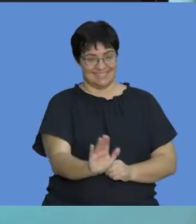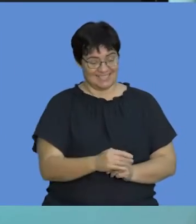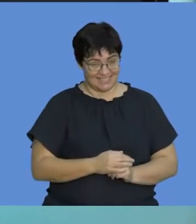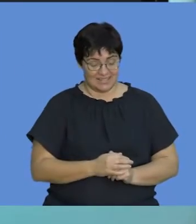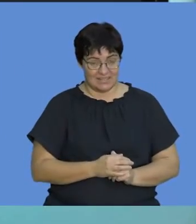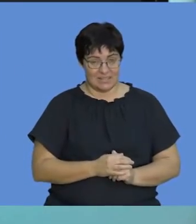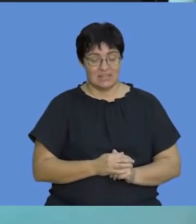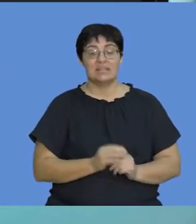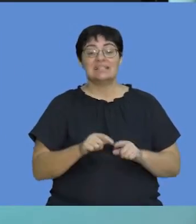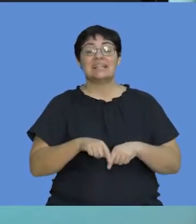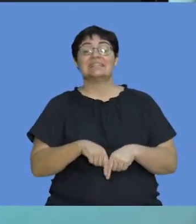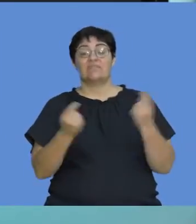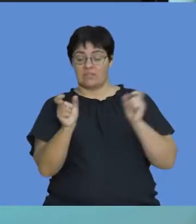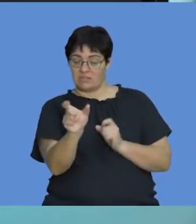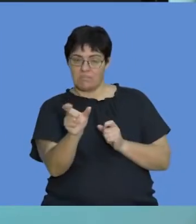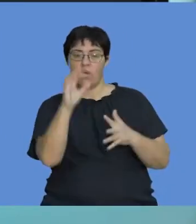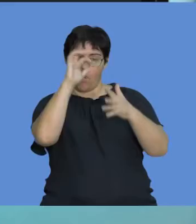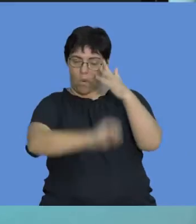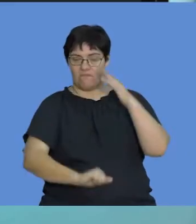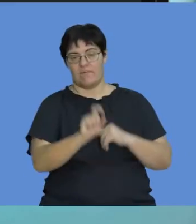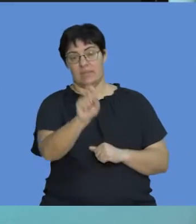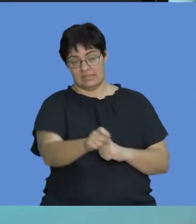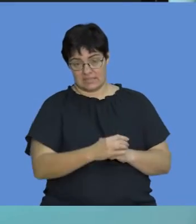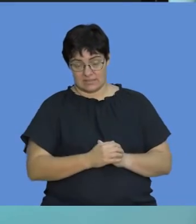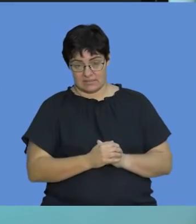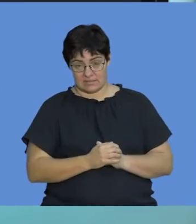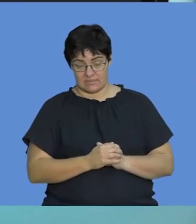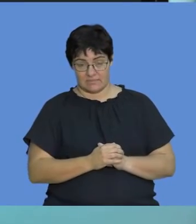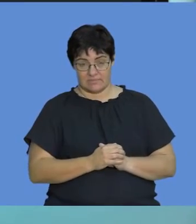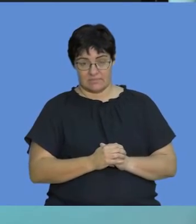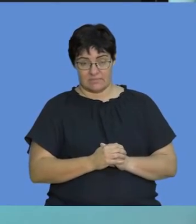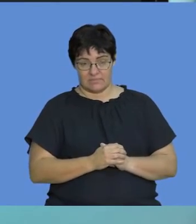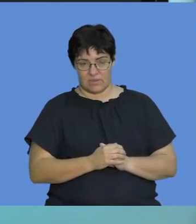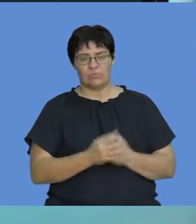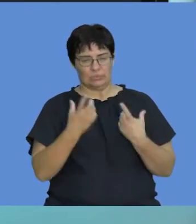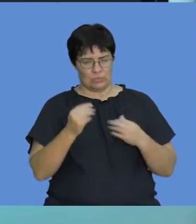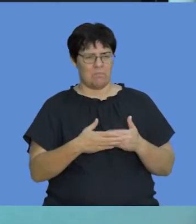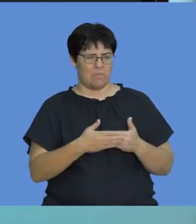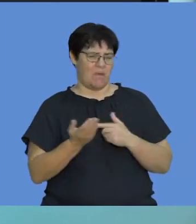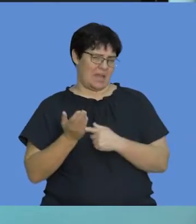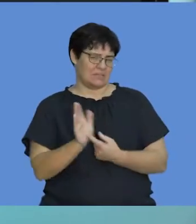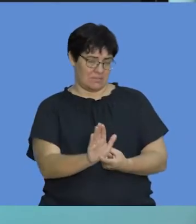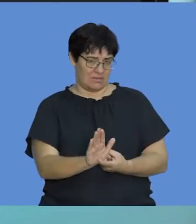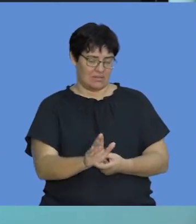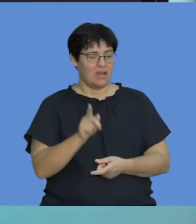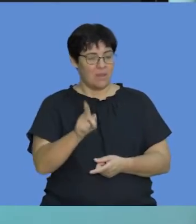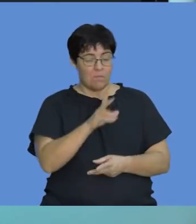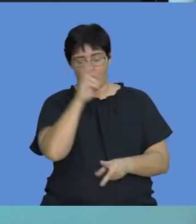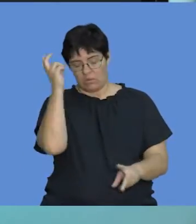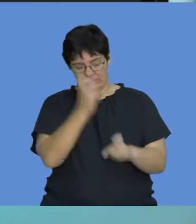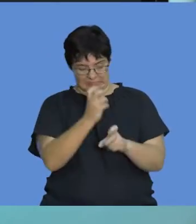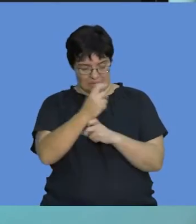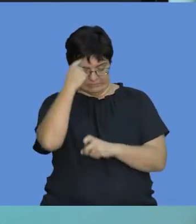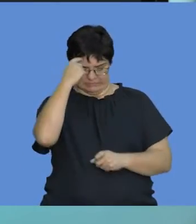the two vectors. It's the subtraction of the two vectors. We are going to do some more examples, and that's the one that's a little hard